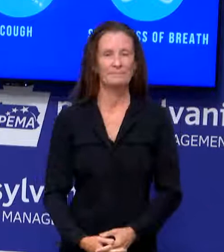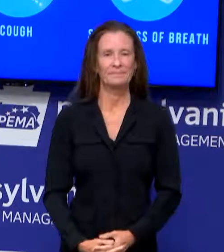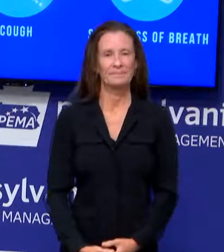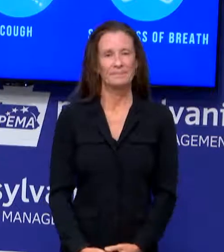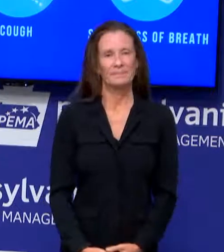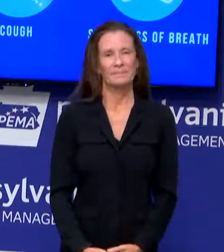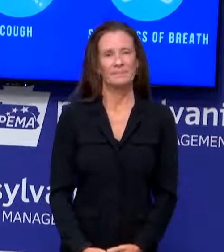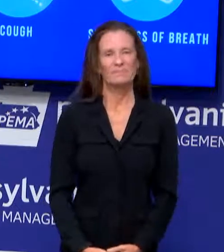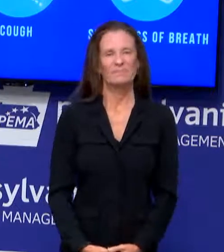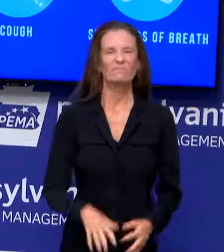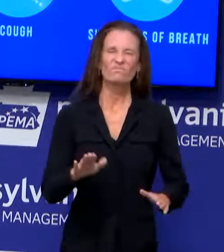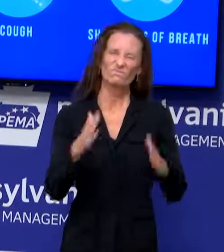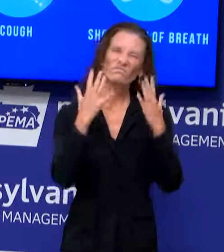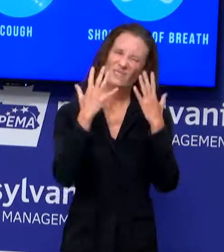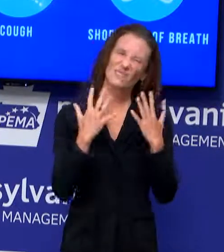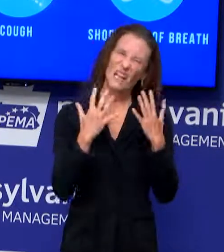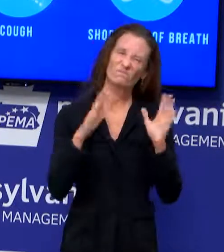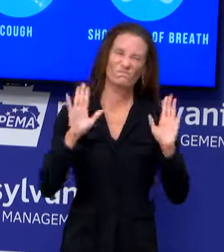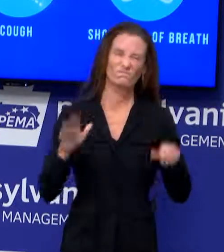Tragically,